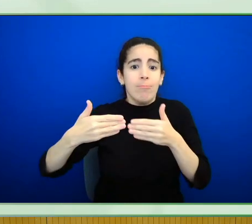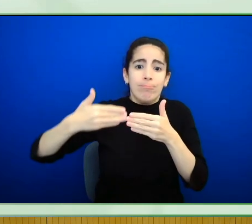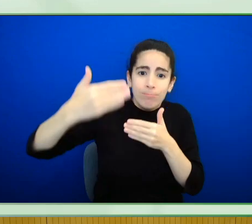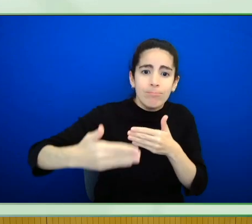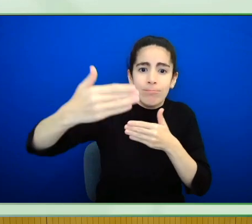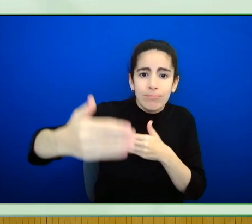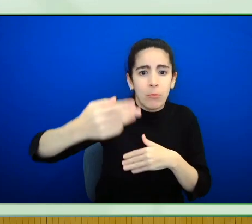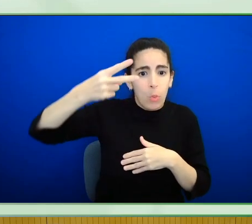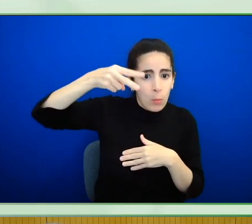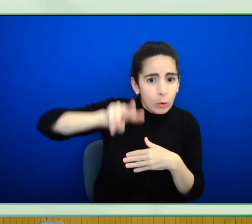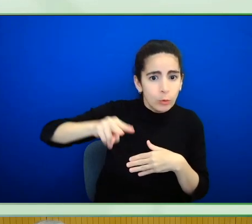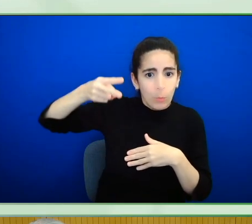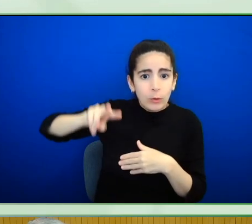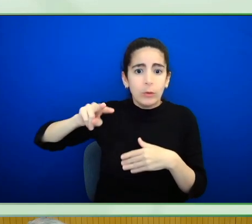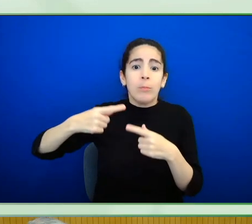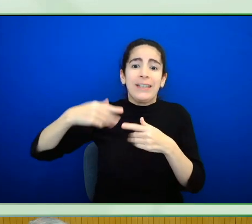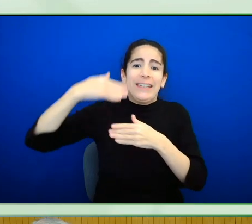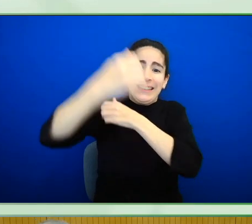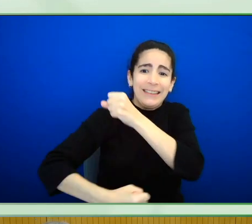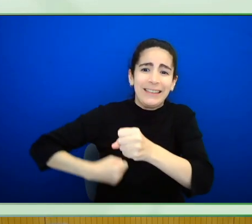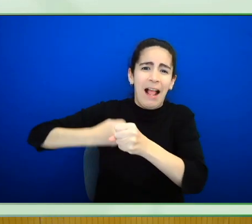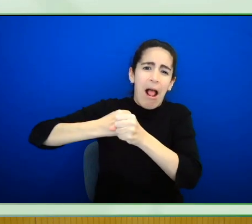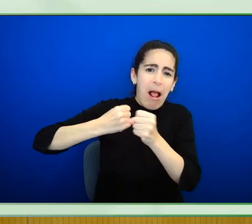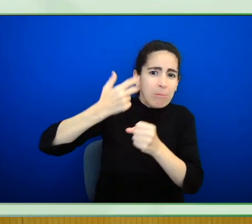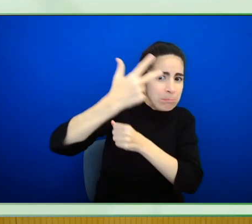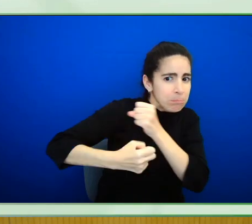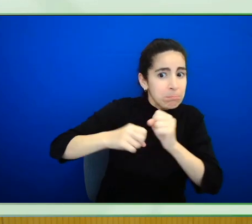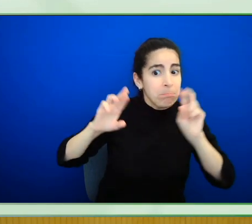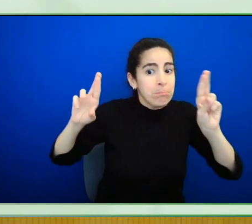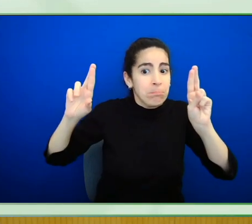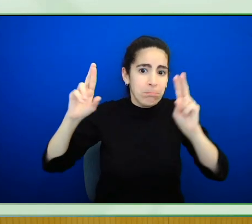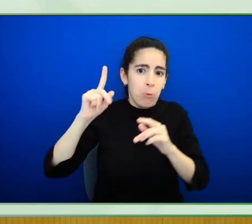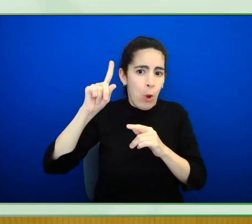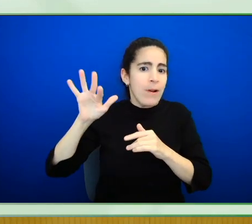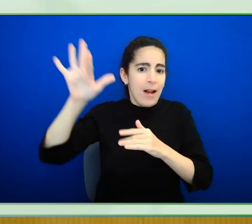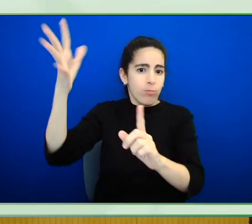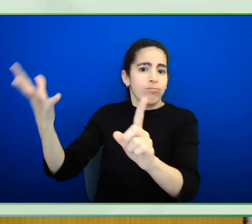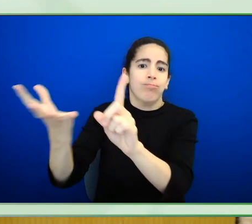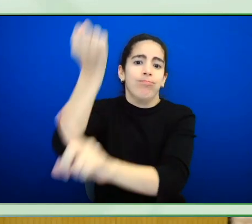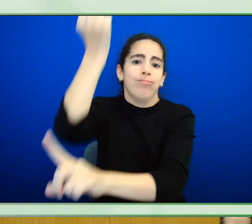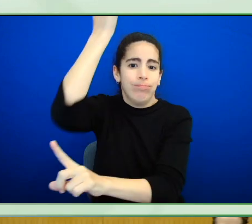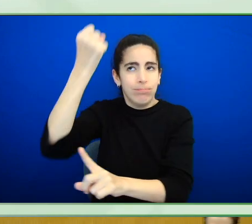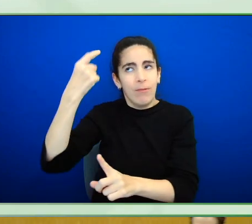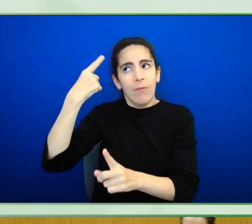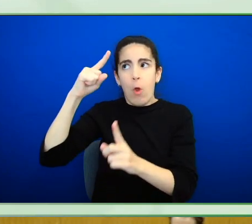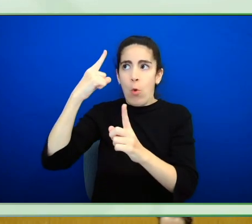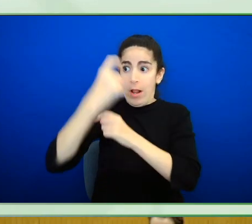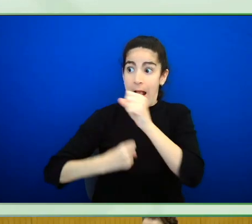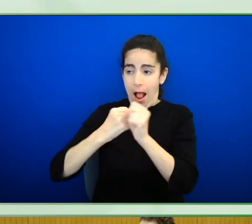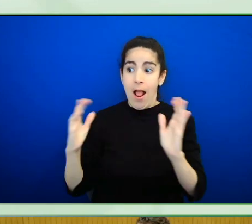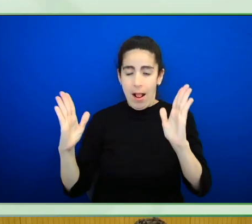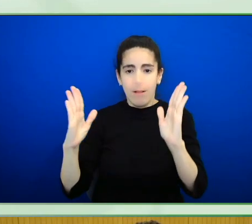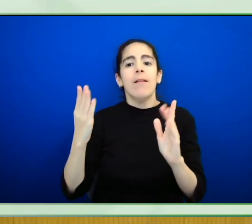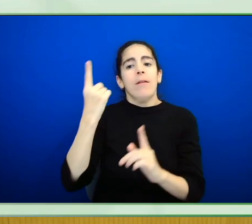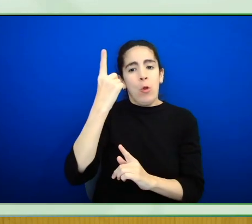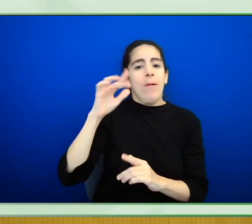Thank you, Farhana. Congratulations. Thank you. A lot of evidence of scale and that innovation and that impact being